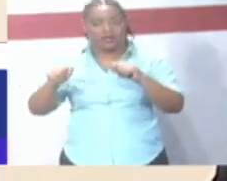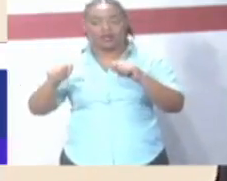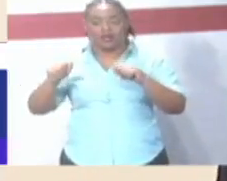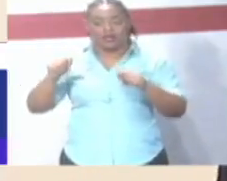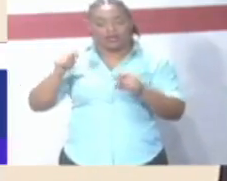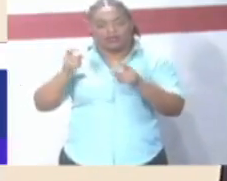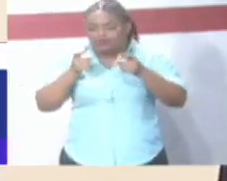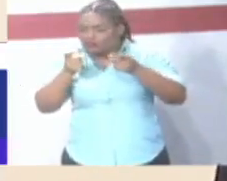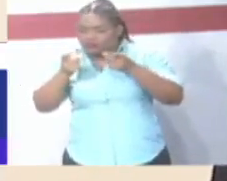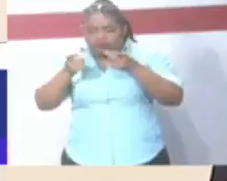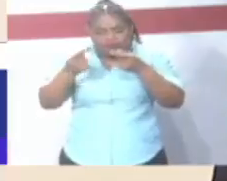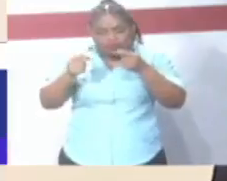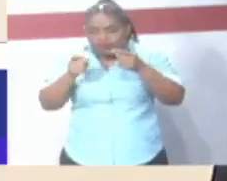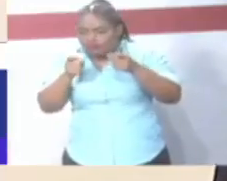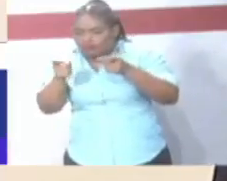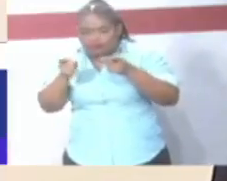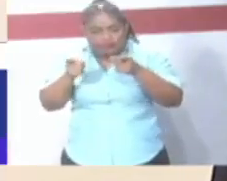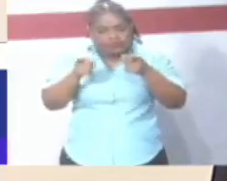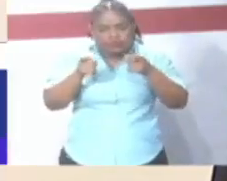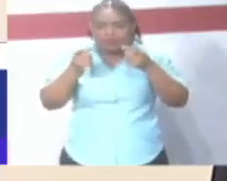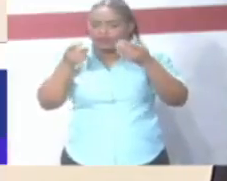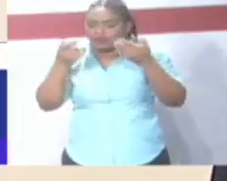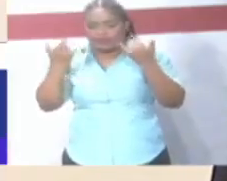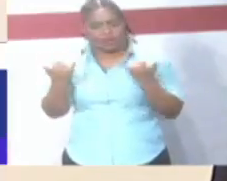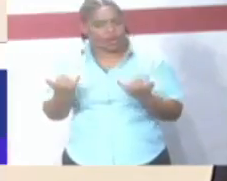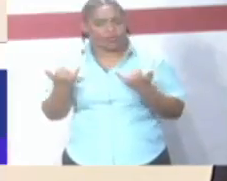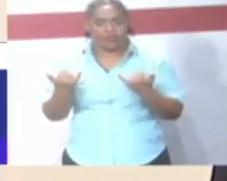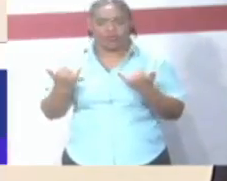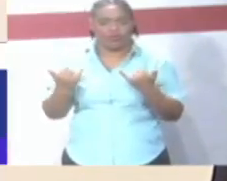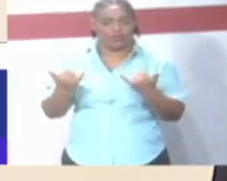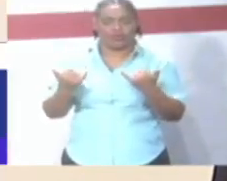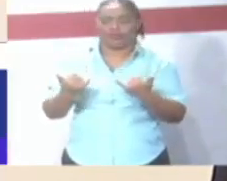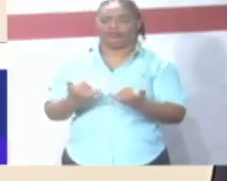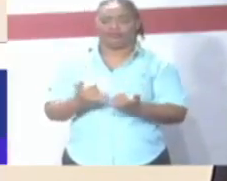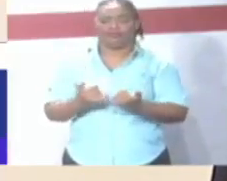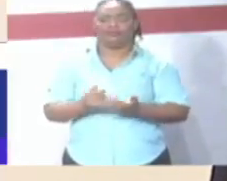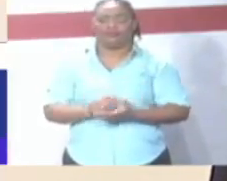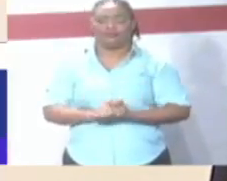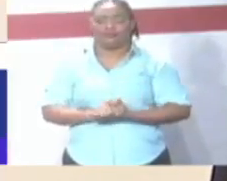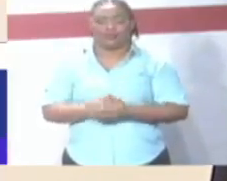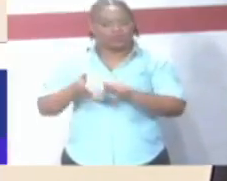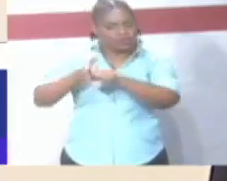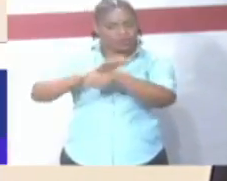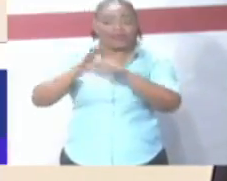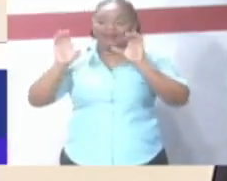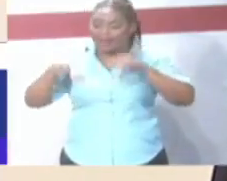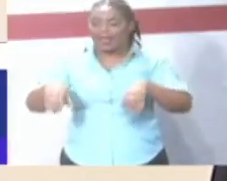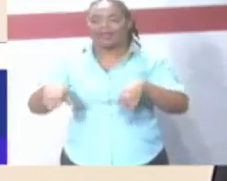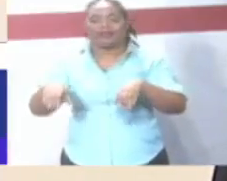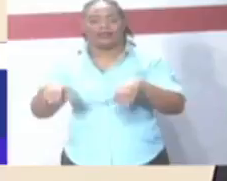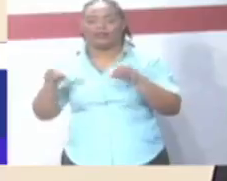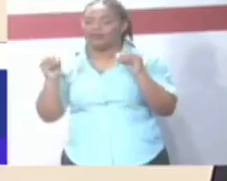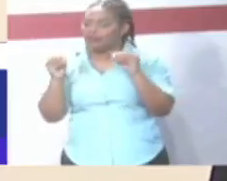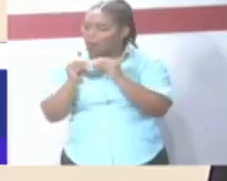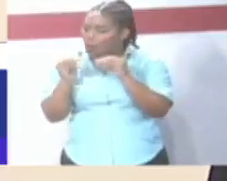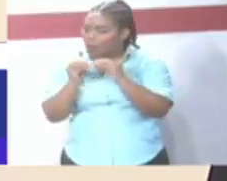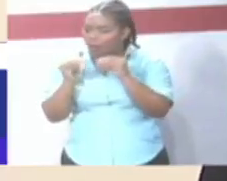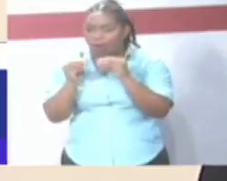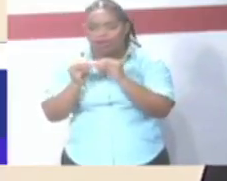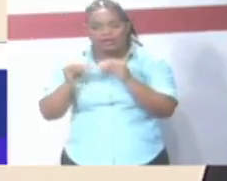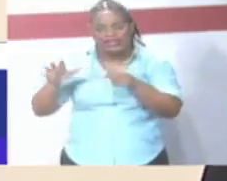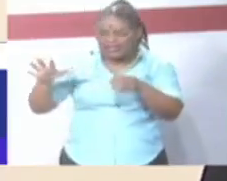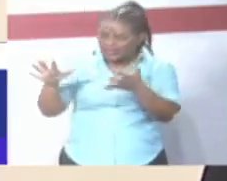thing under control. Now, COVID can cause further damage to the heart. As you heard